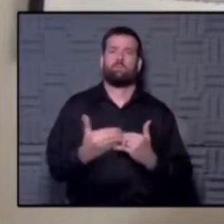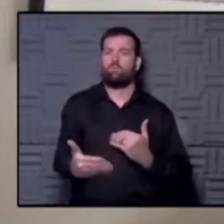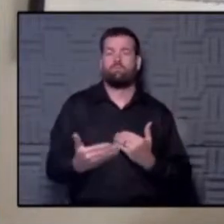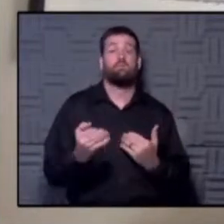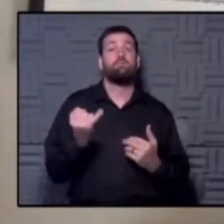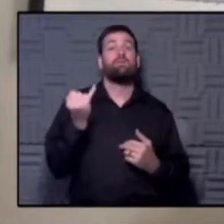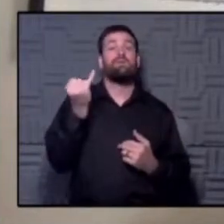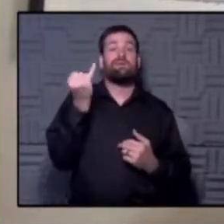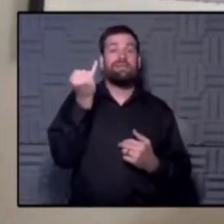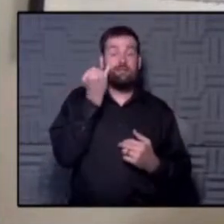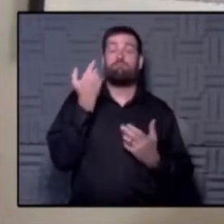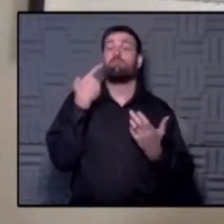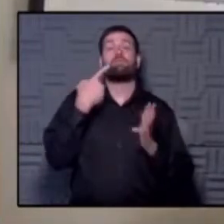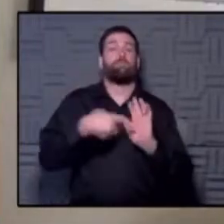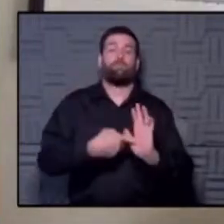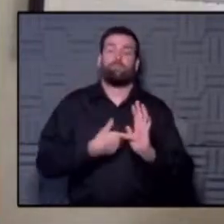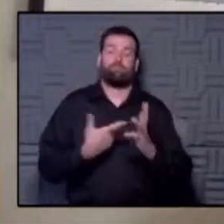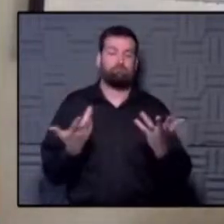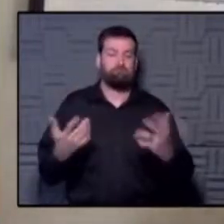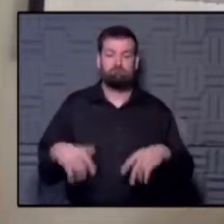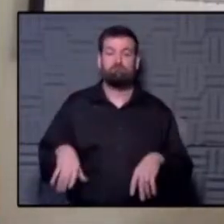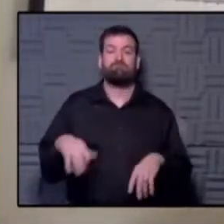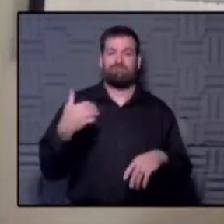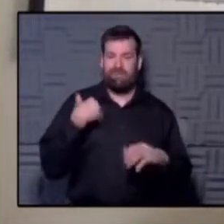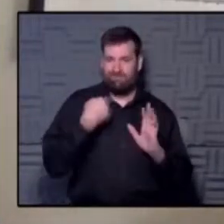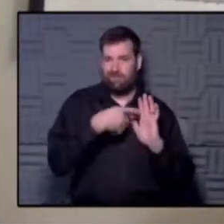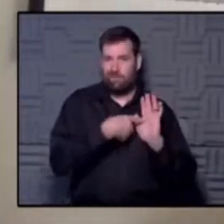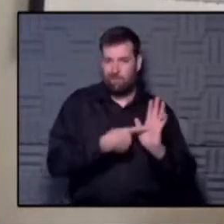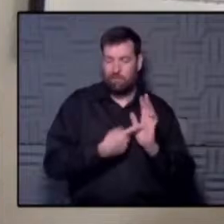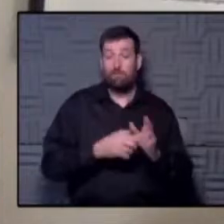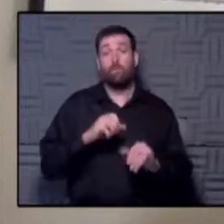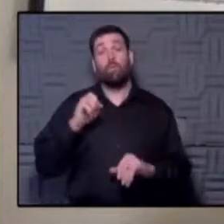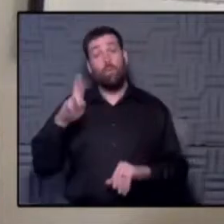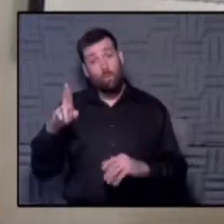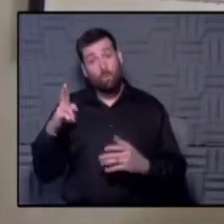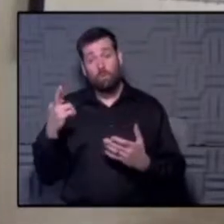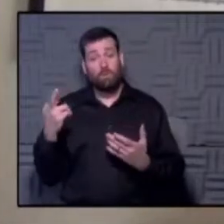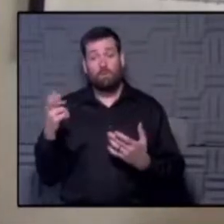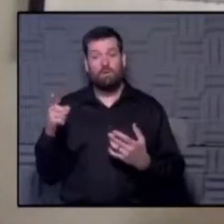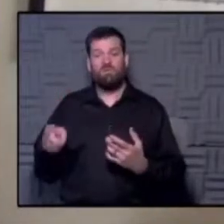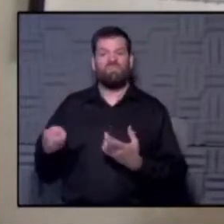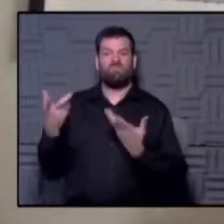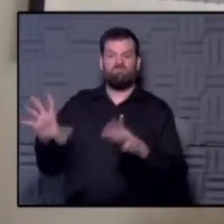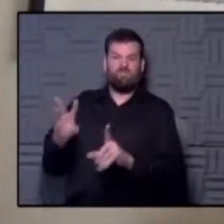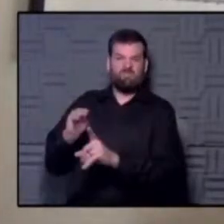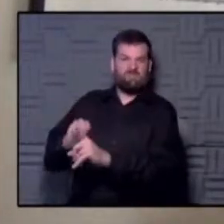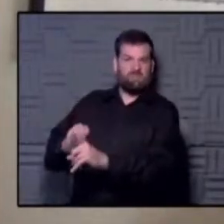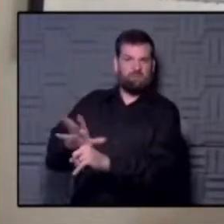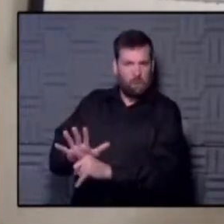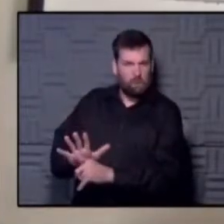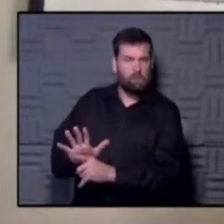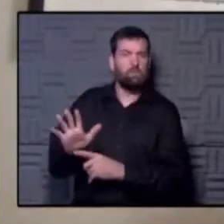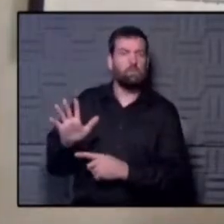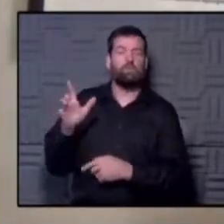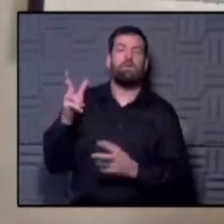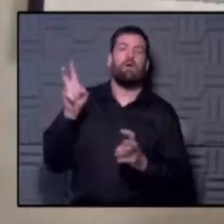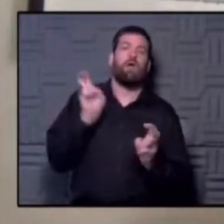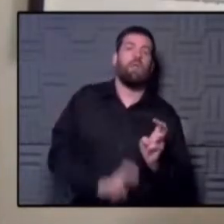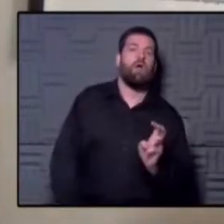if you have, for example, these symptoms, or, for example, you've been exposed as you've been